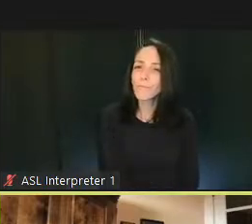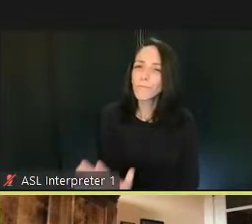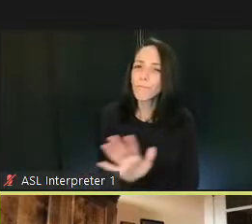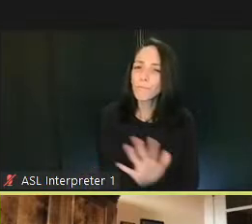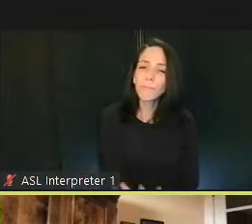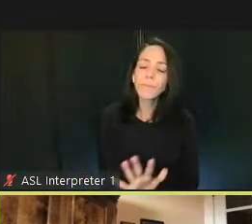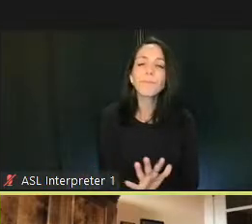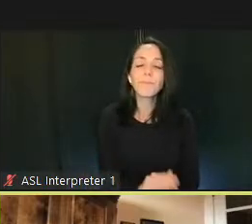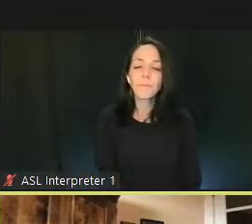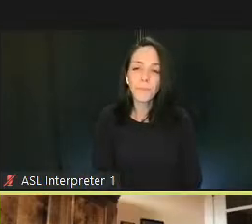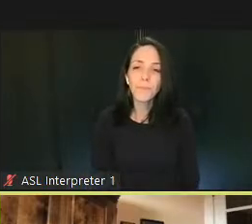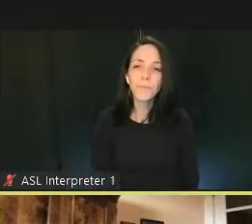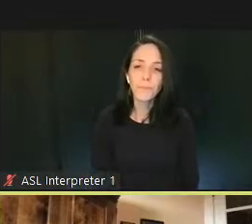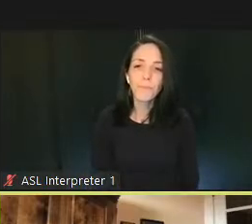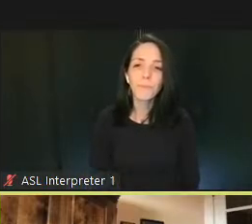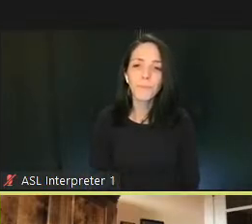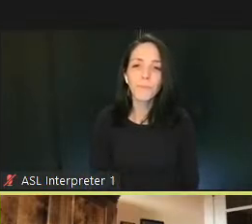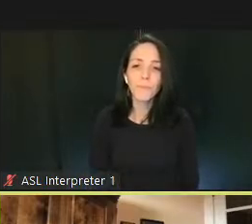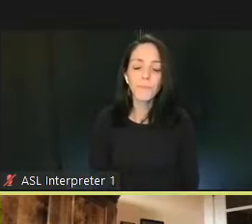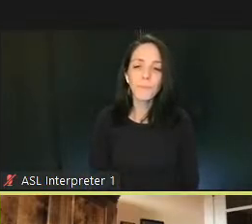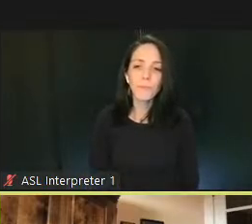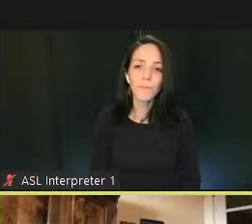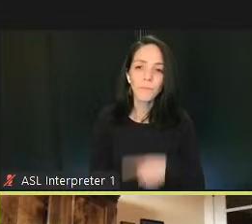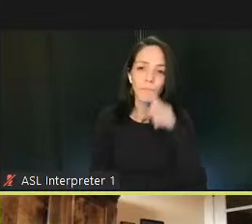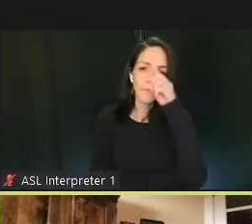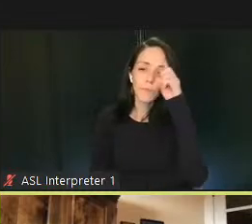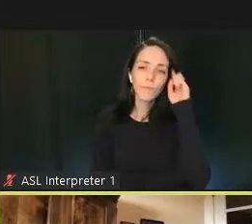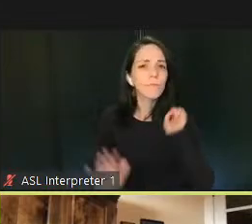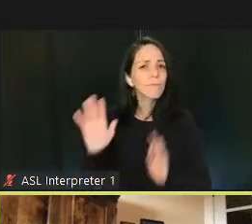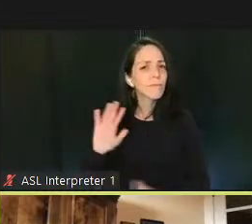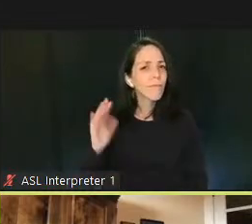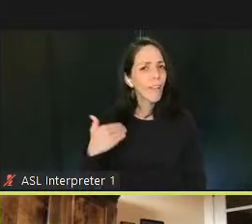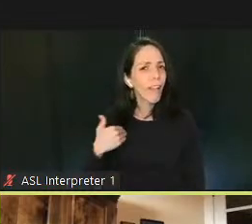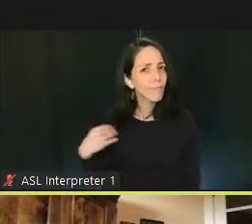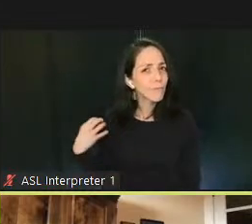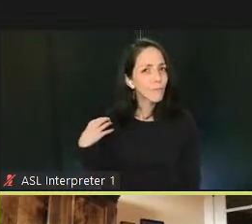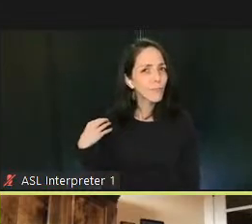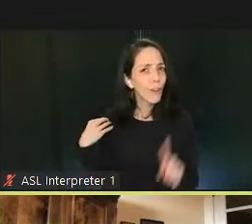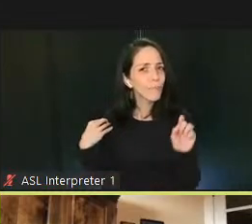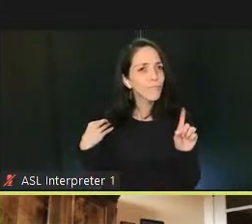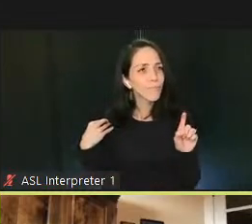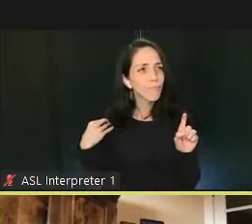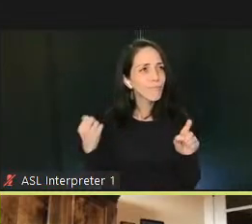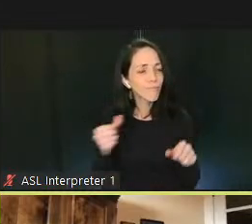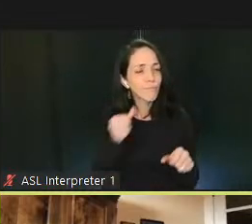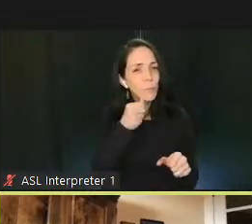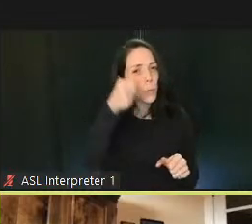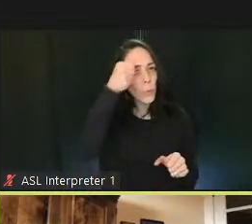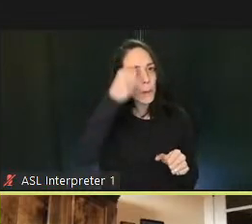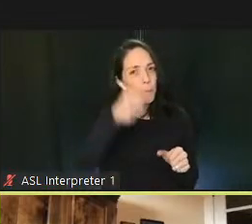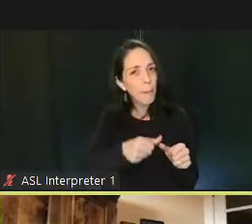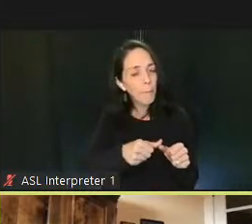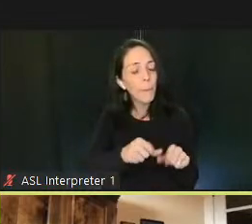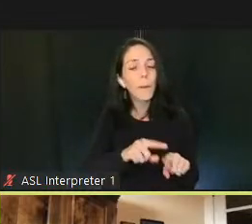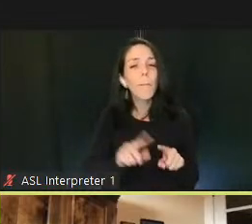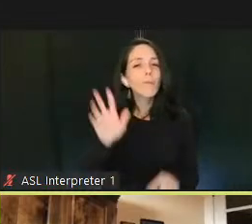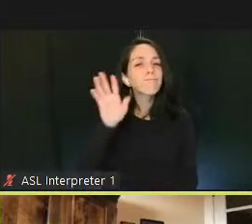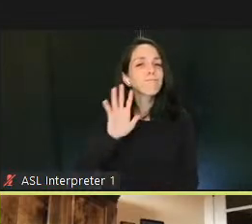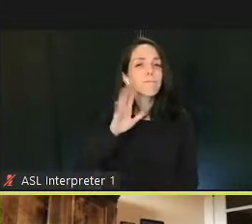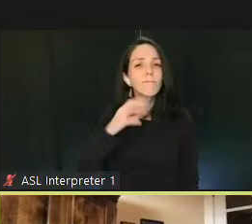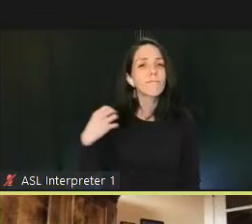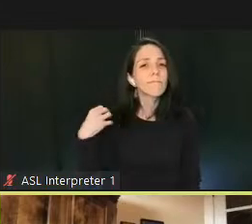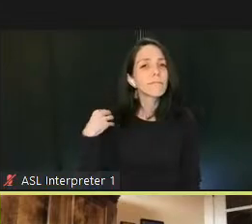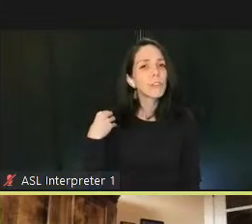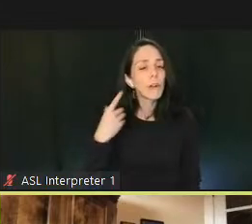I've been, I don't know that we had a chair the first couple of years, but I've been the chair for a